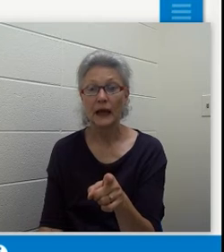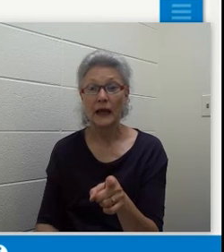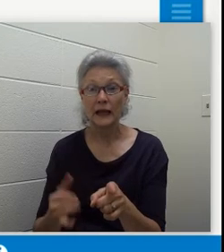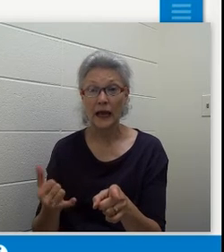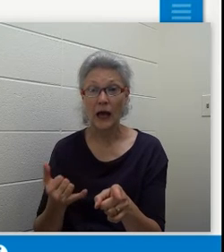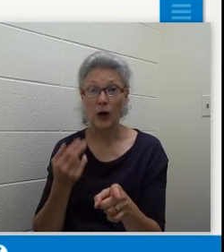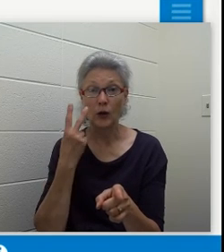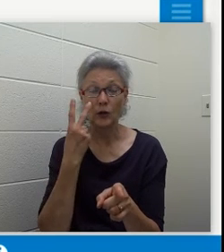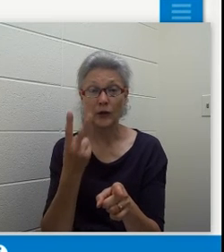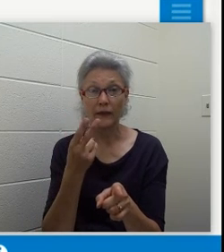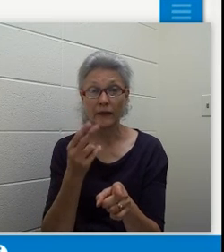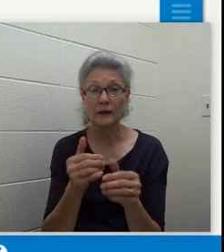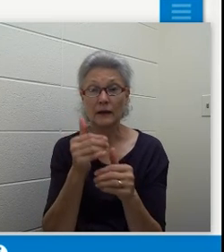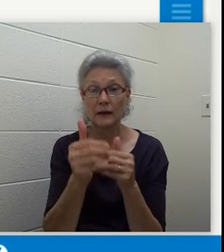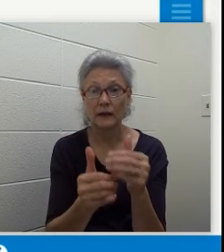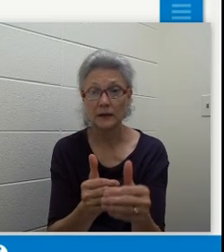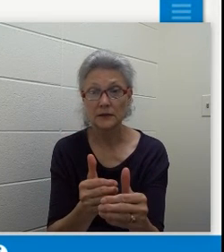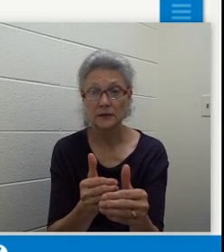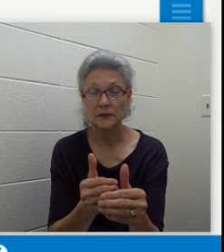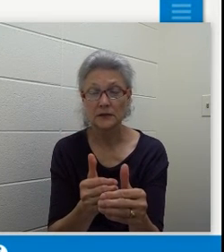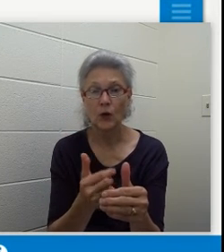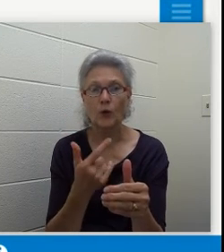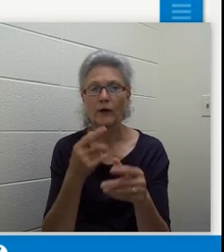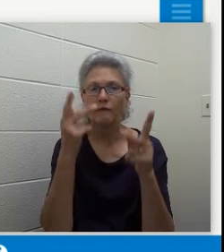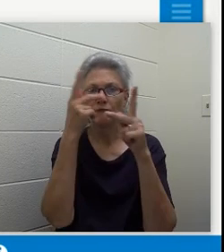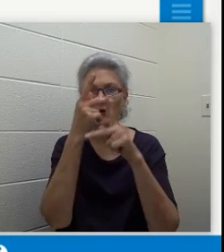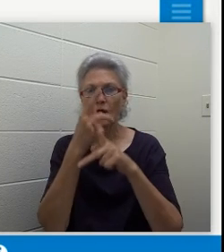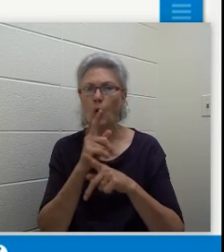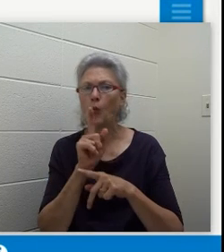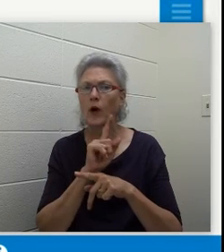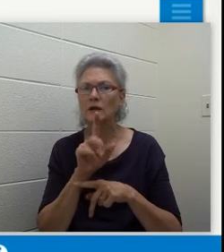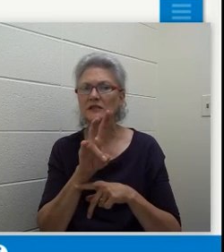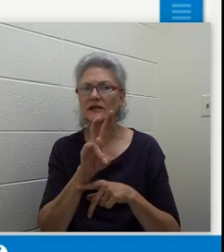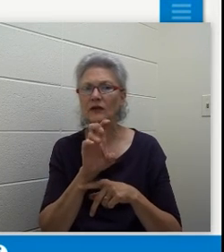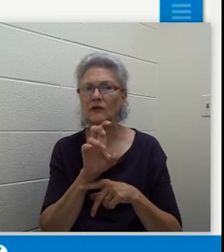Now, looking at the next step, we have to figure out where